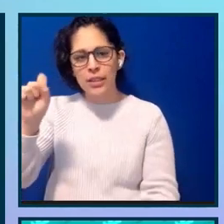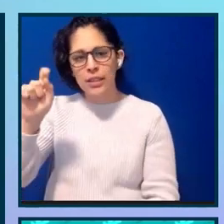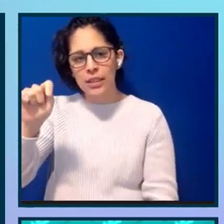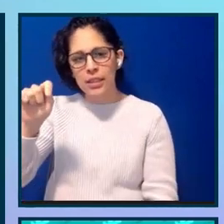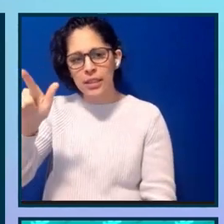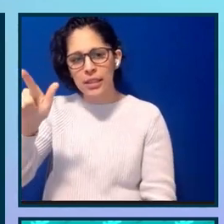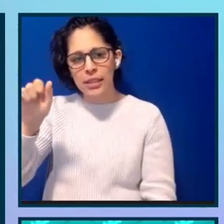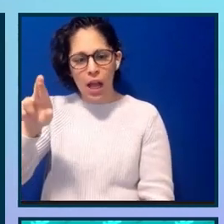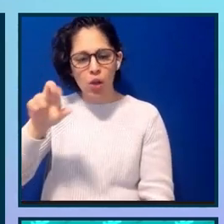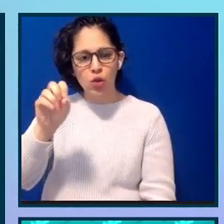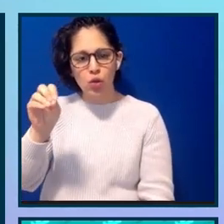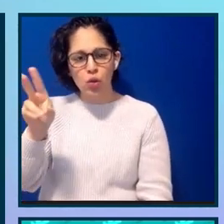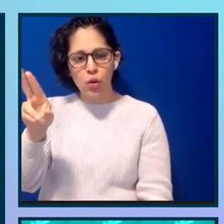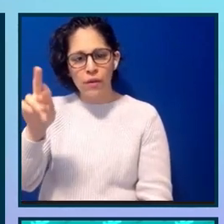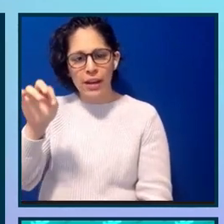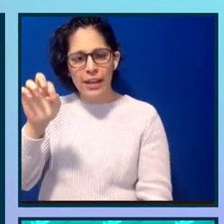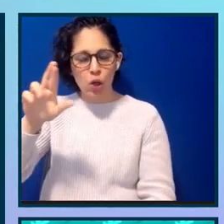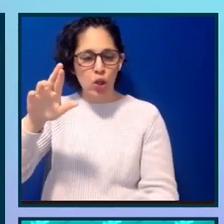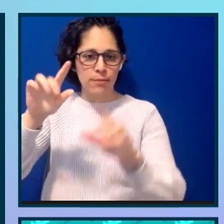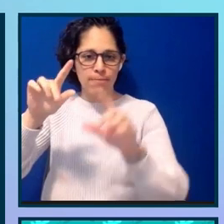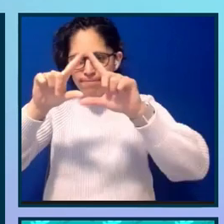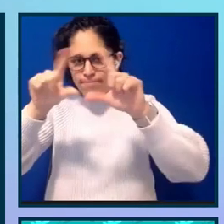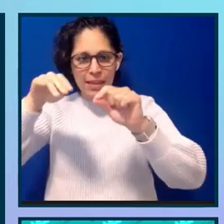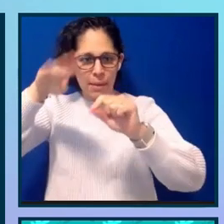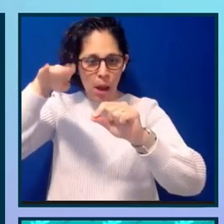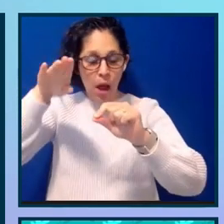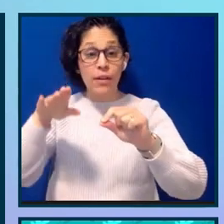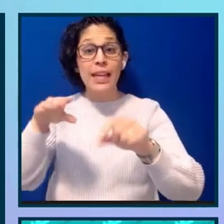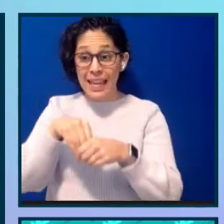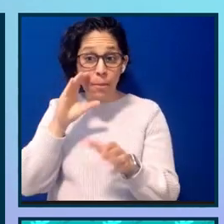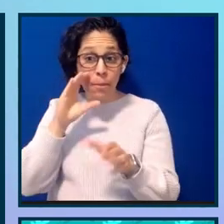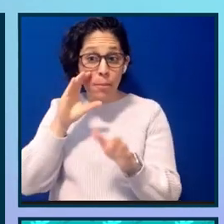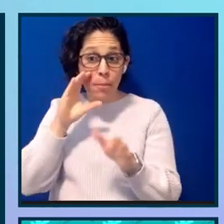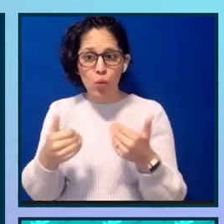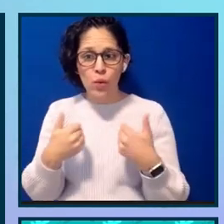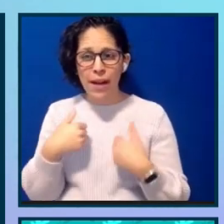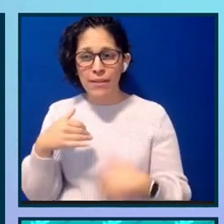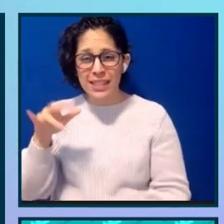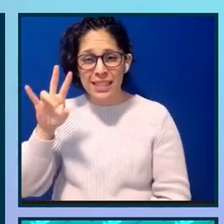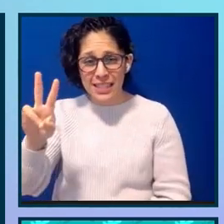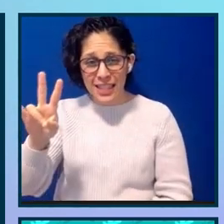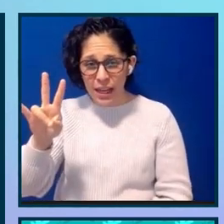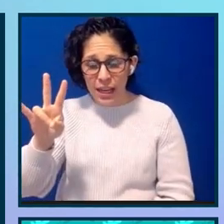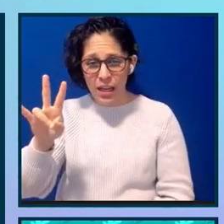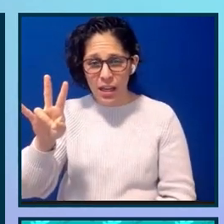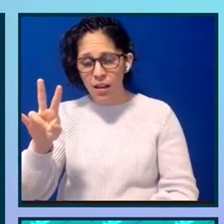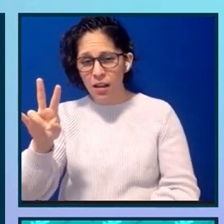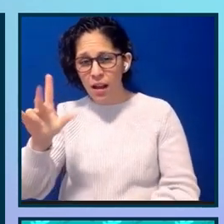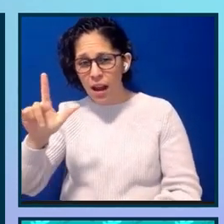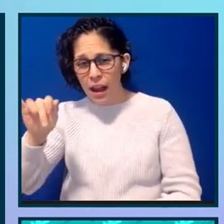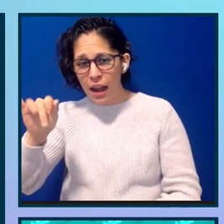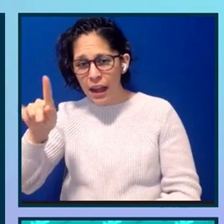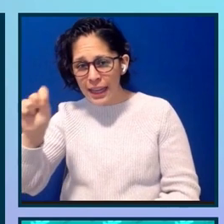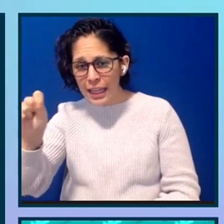in the image, we have seven, what I'm going to assume is links. We know we can tab into them and